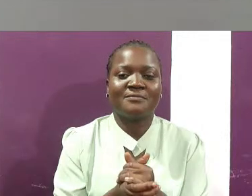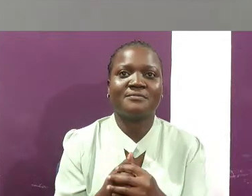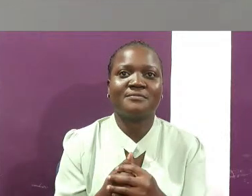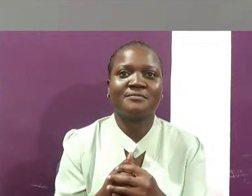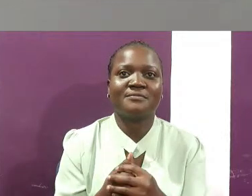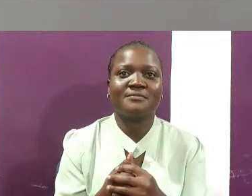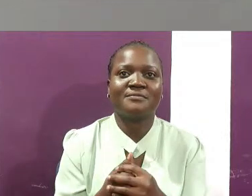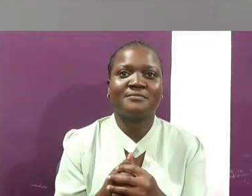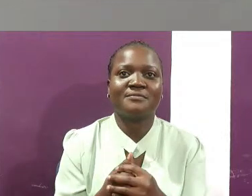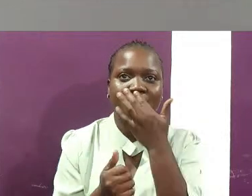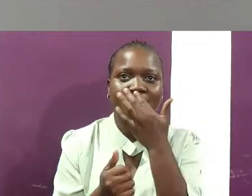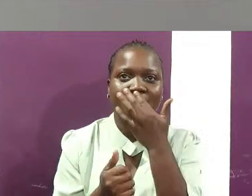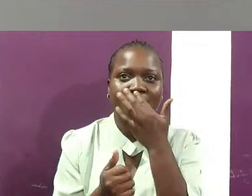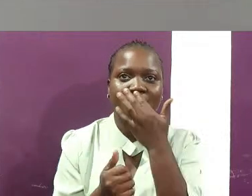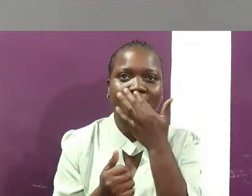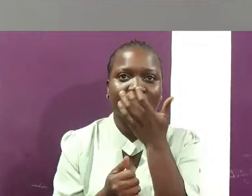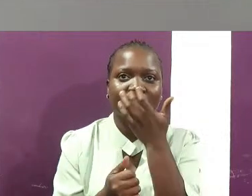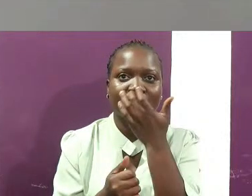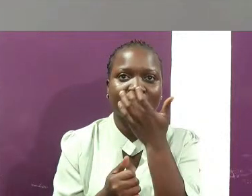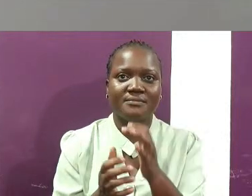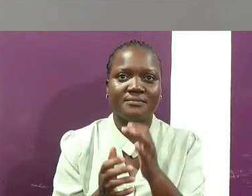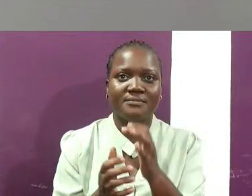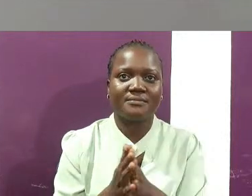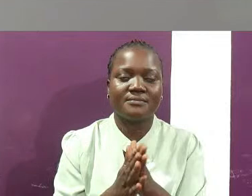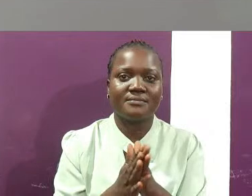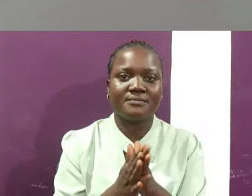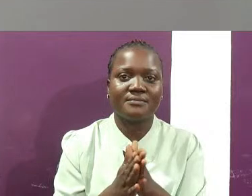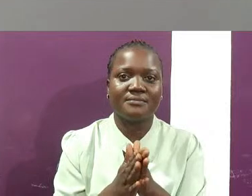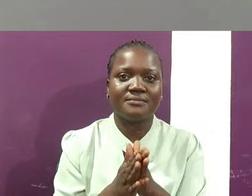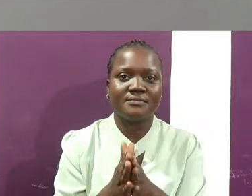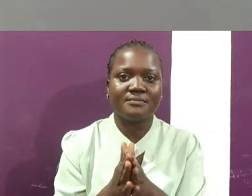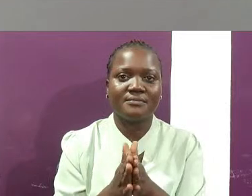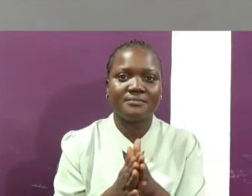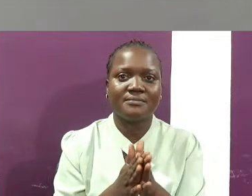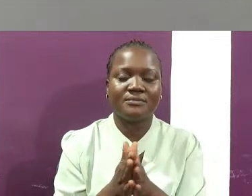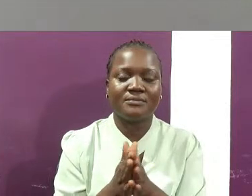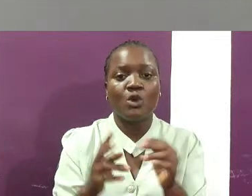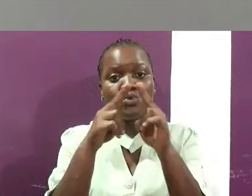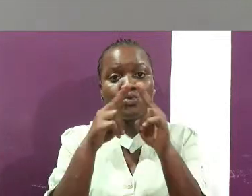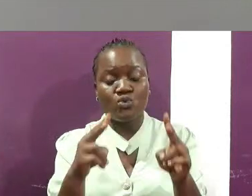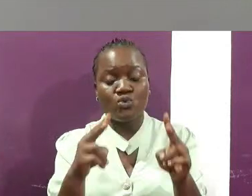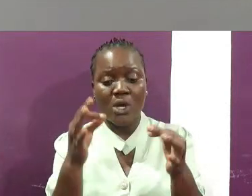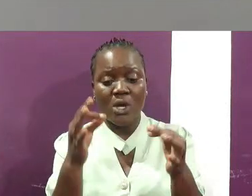of the inheritance because they were not doing the will of the